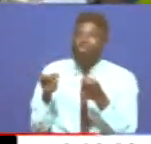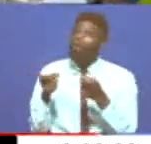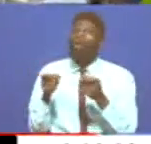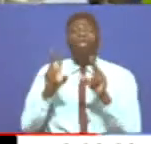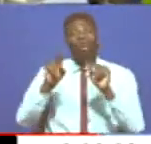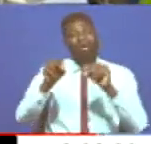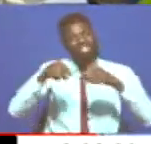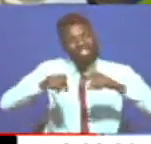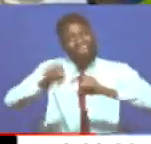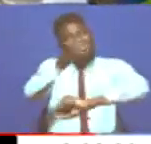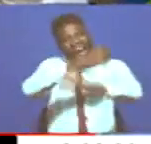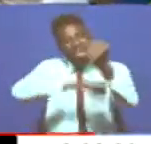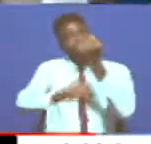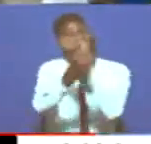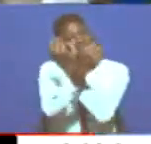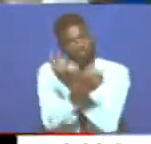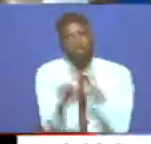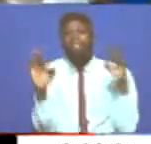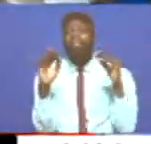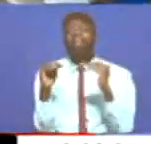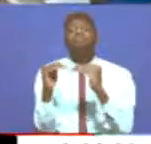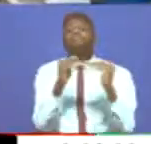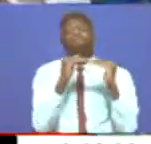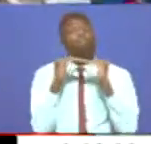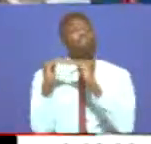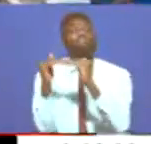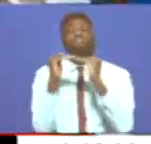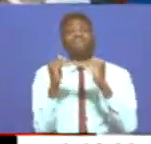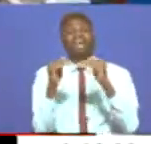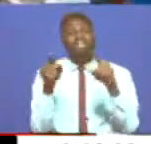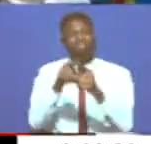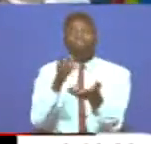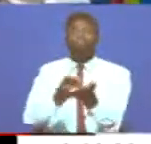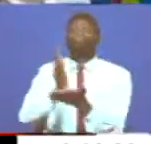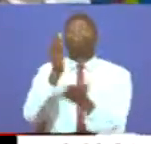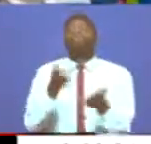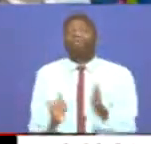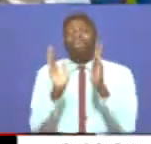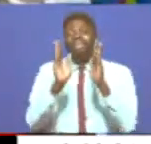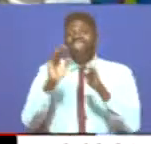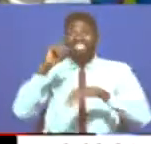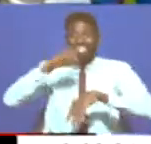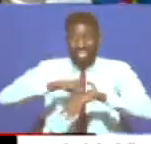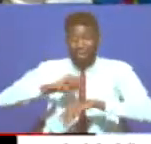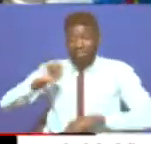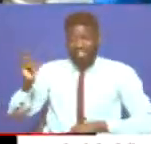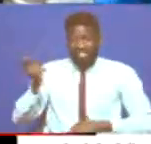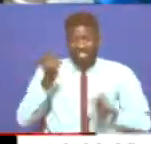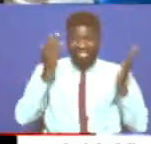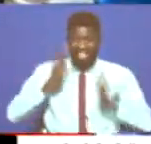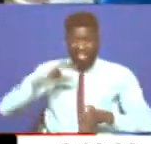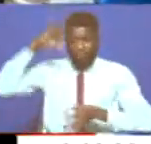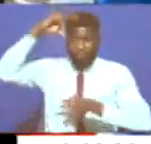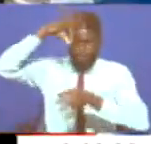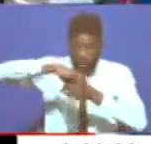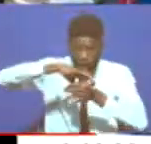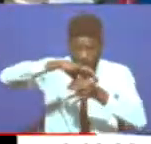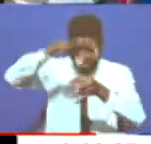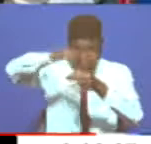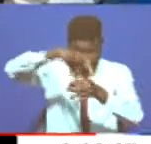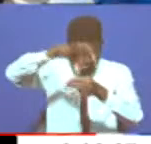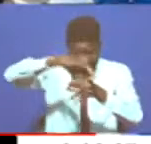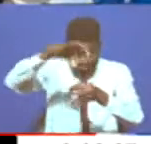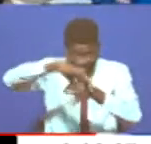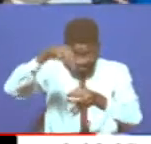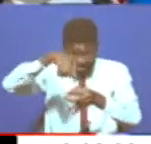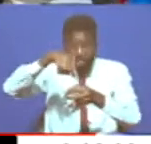fair and credibly so that whatever votes Kenyans cast goes to give the